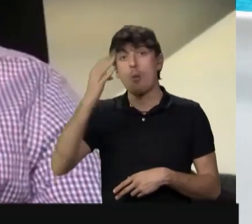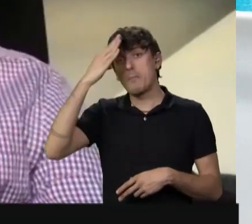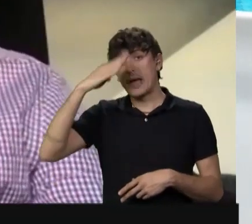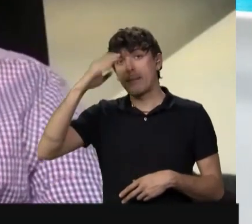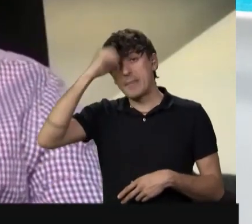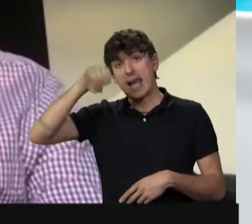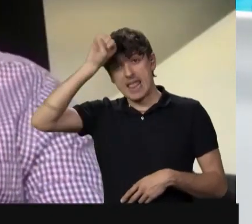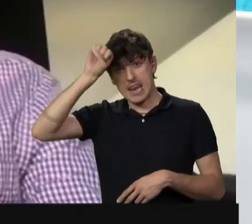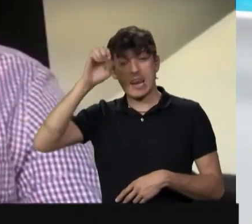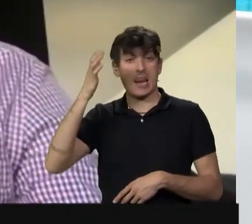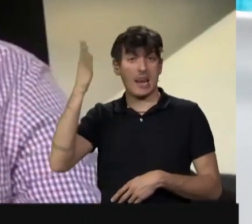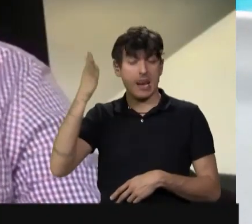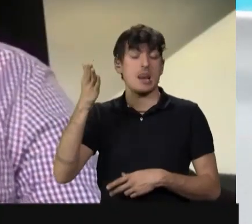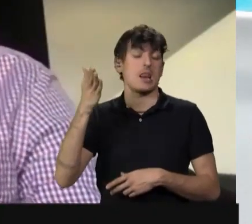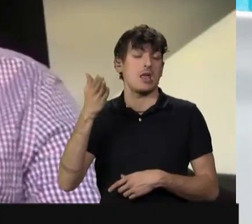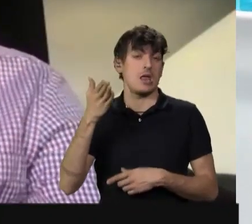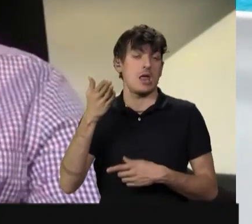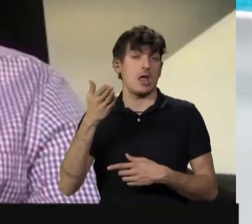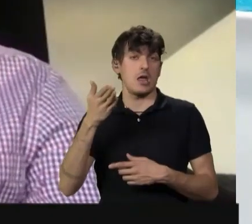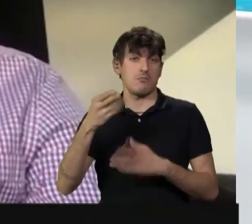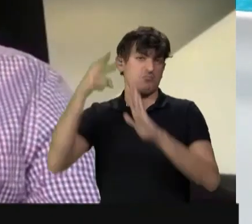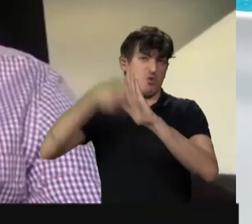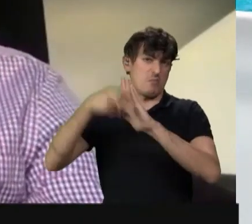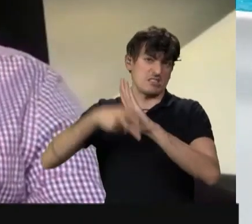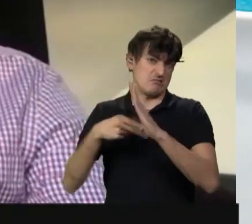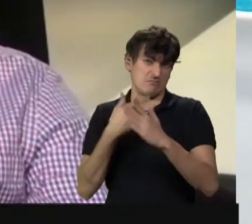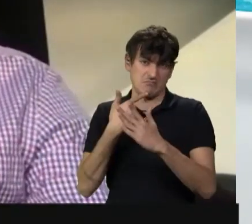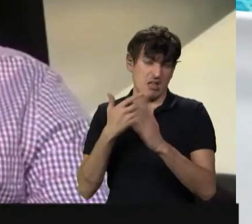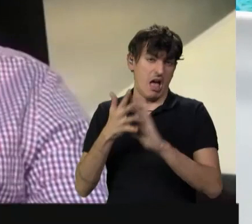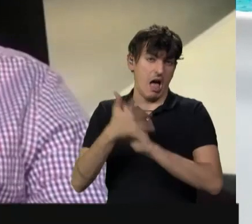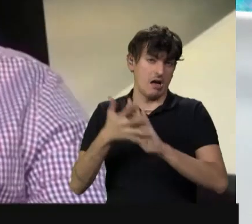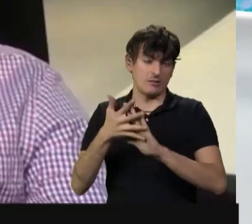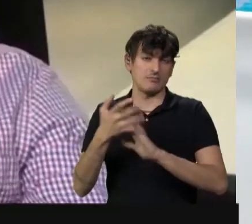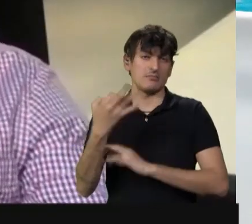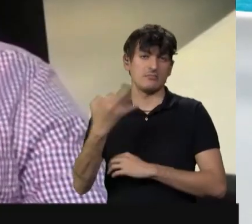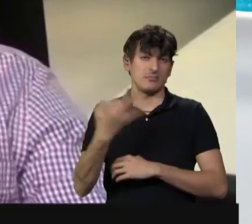ministerial directives that talk